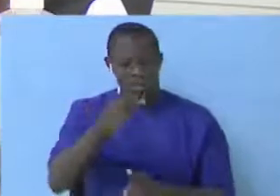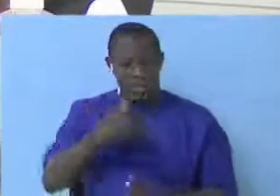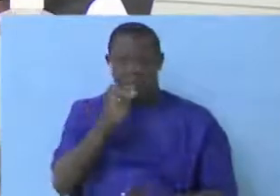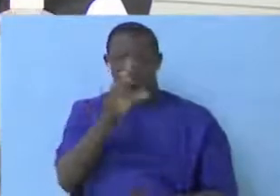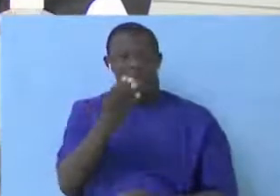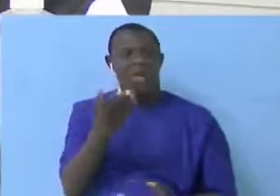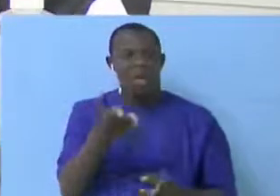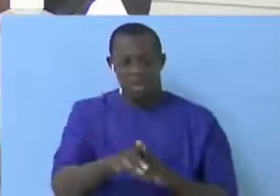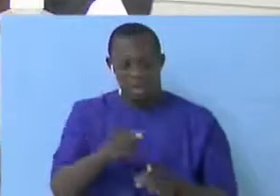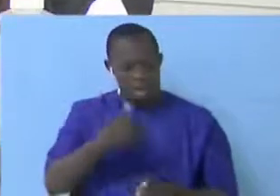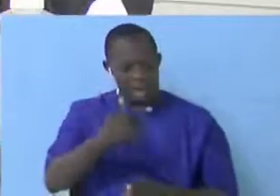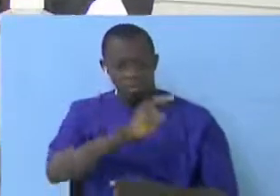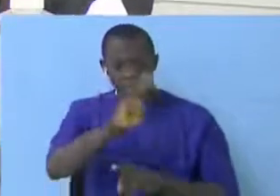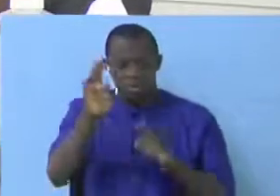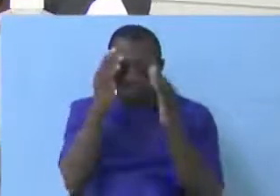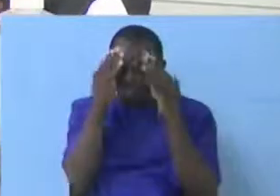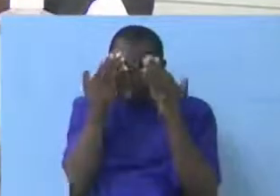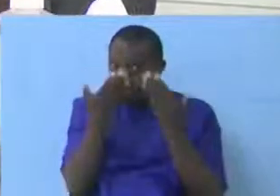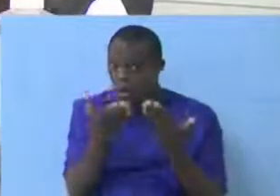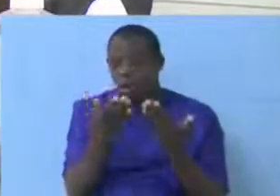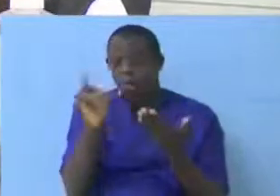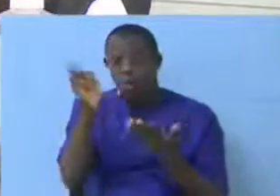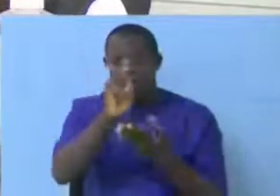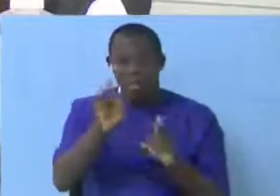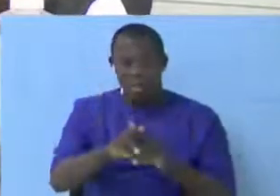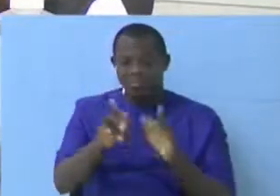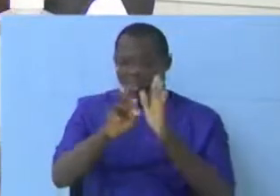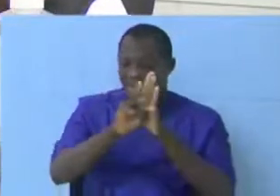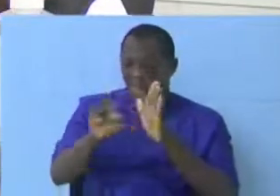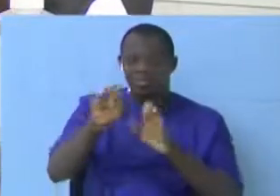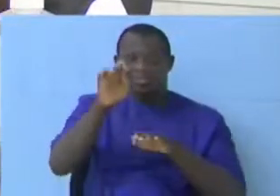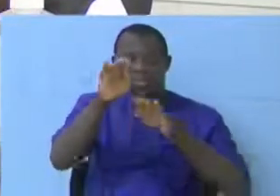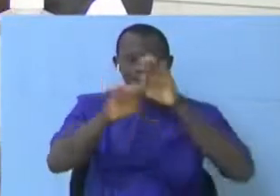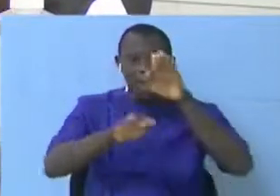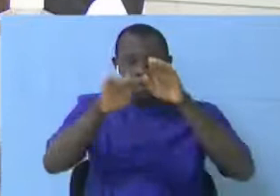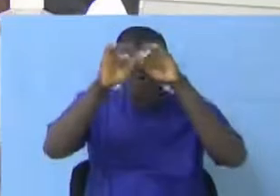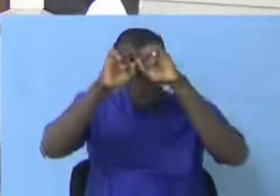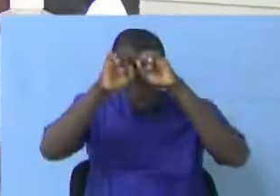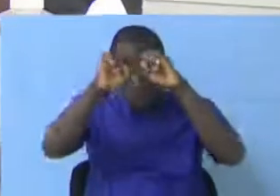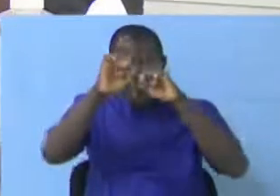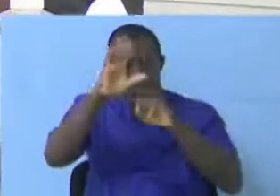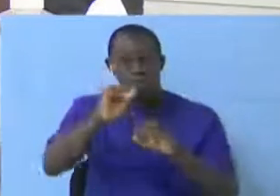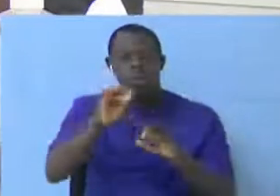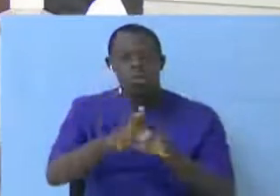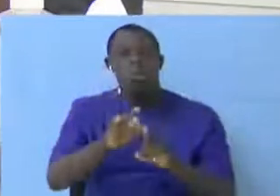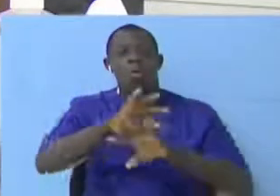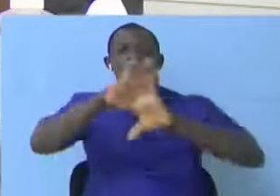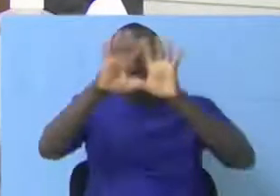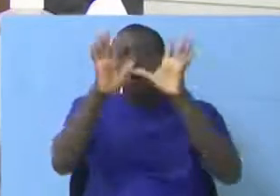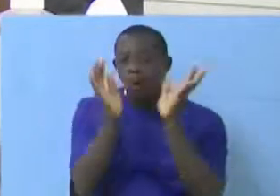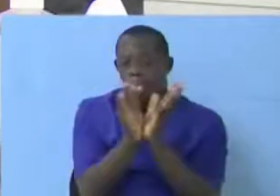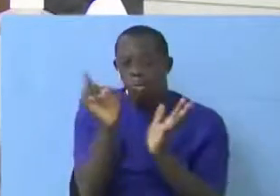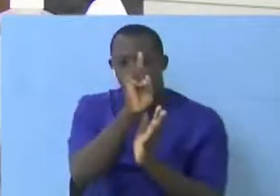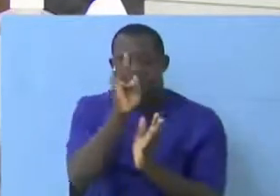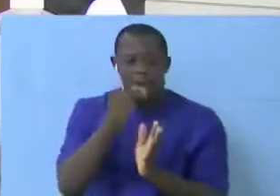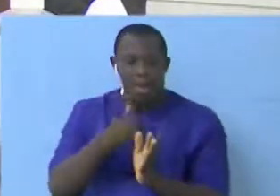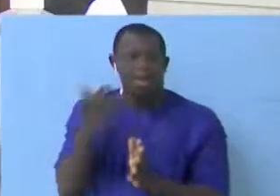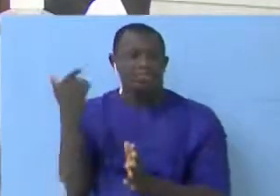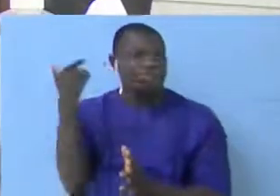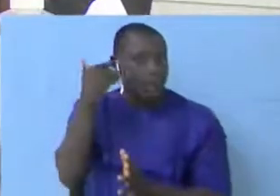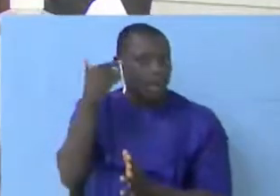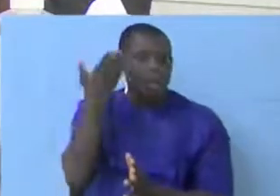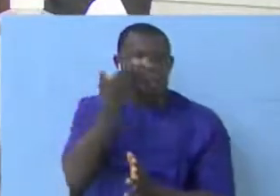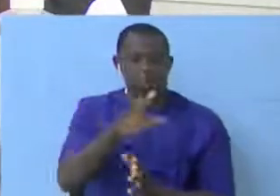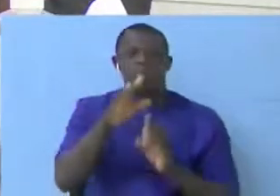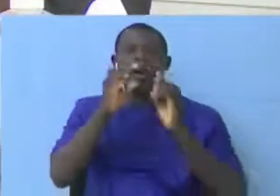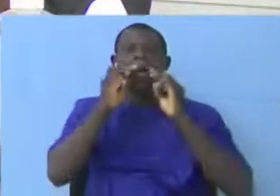steps government took. All I know is what you hear on the media. Malo Manzakunda ya munsimfa